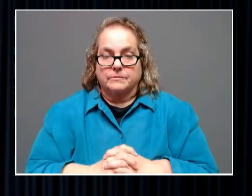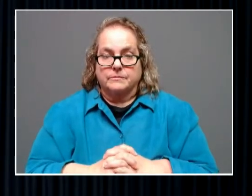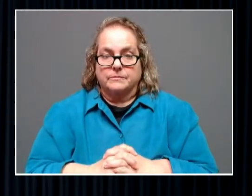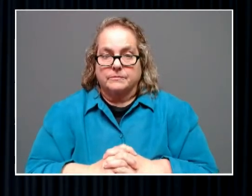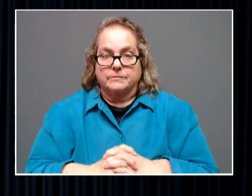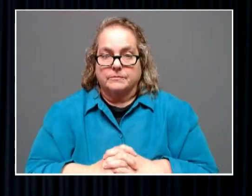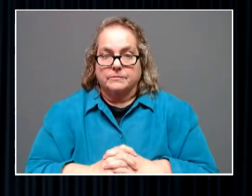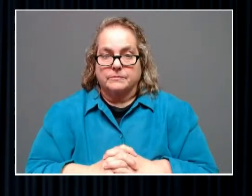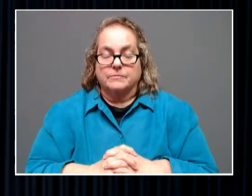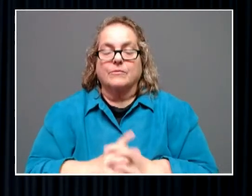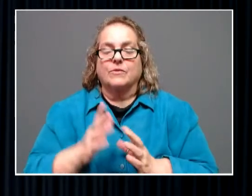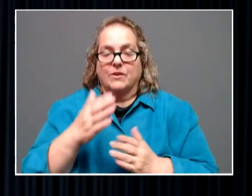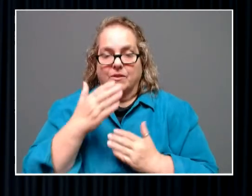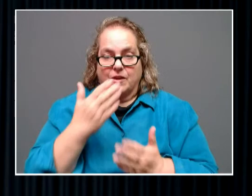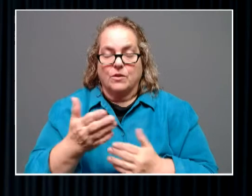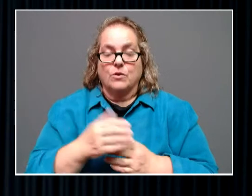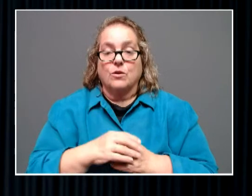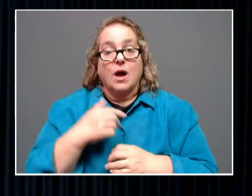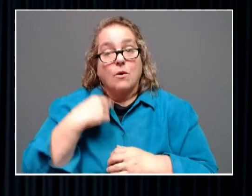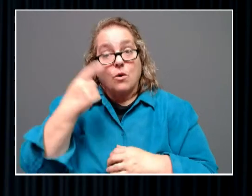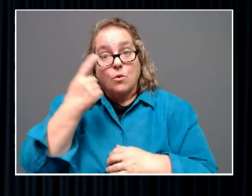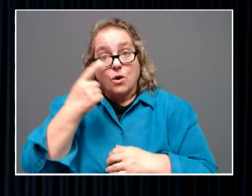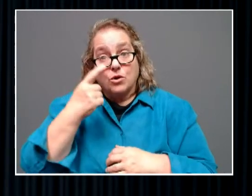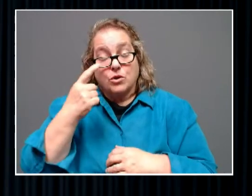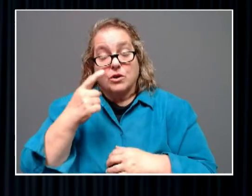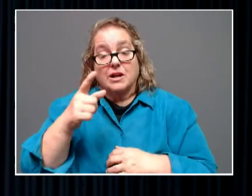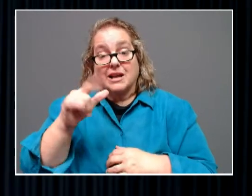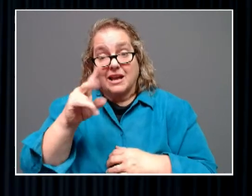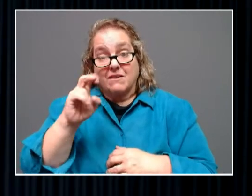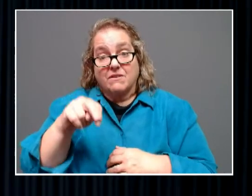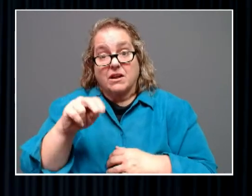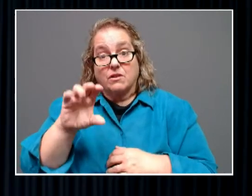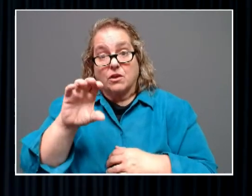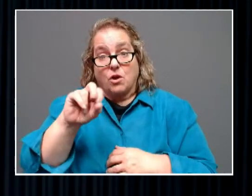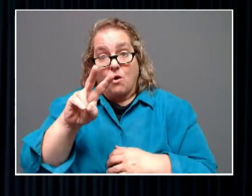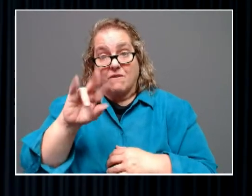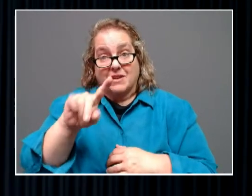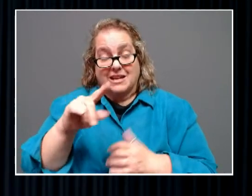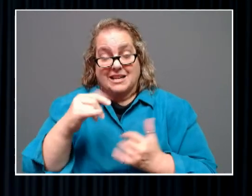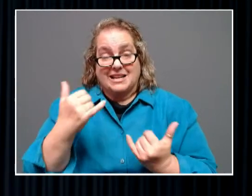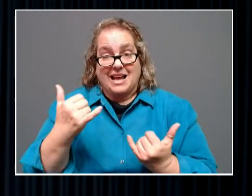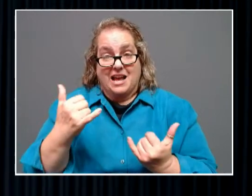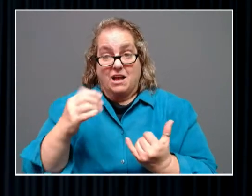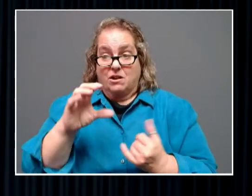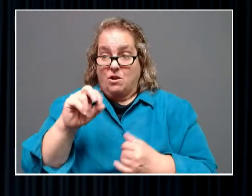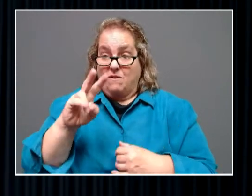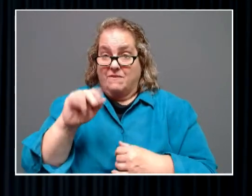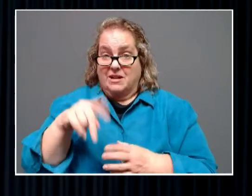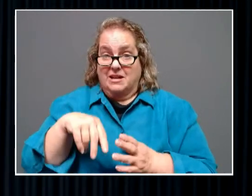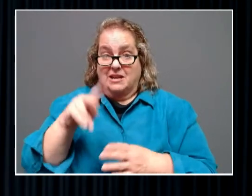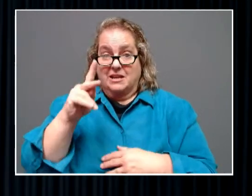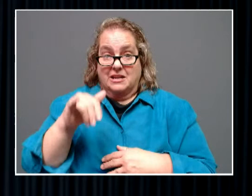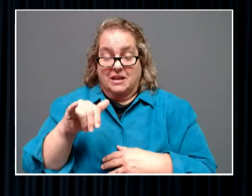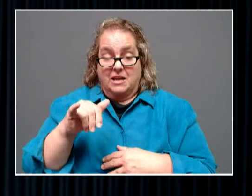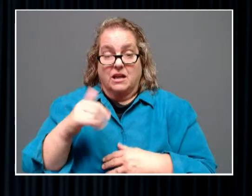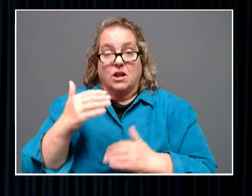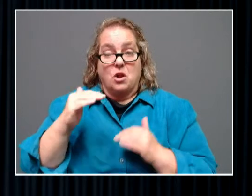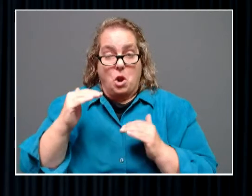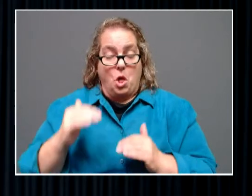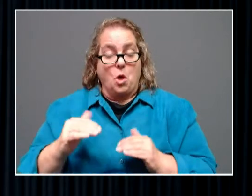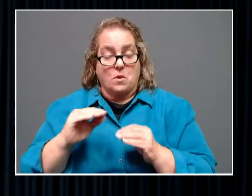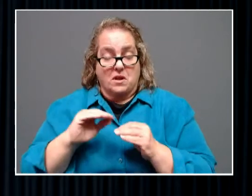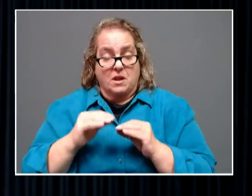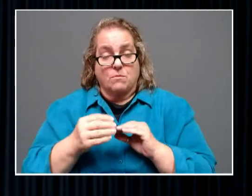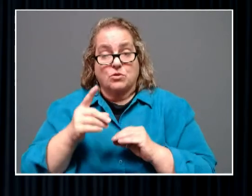on. Thank you. I wondered, given the COVID state of COVID in Kentucky right now and the relatively low numbers, do you have